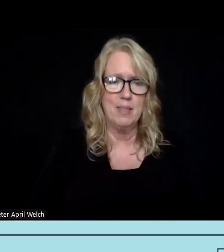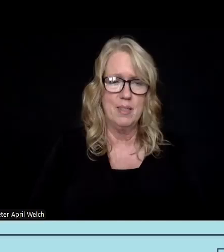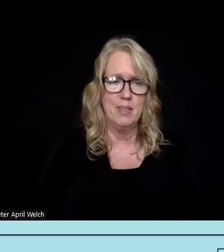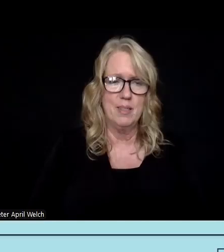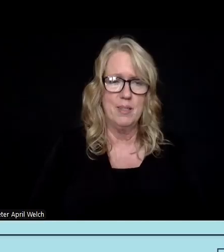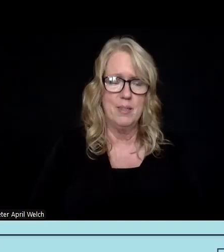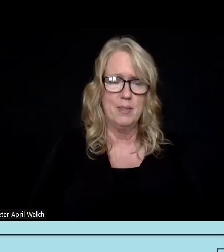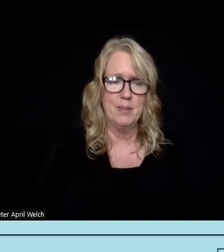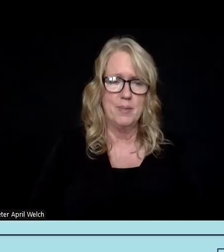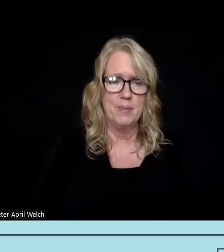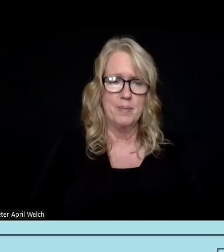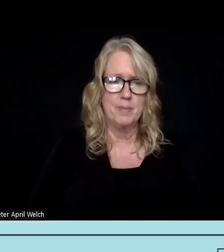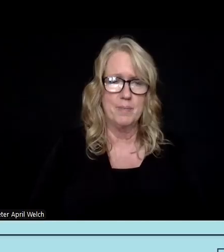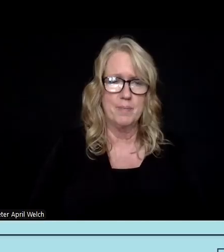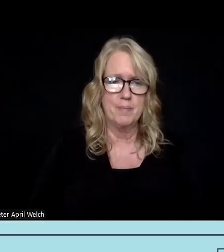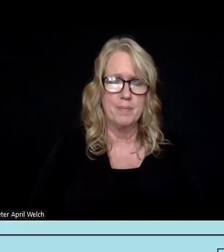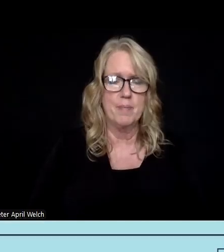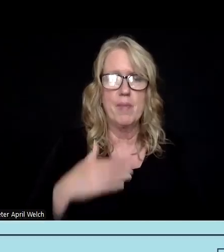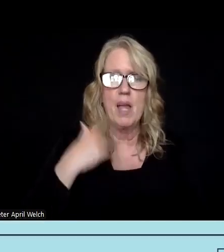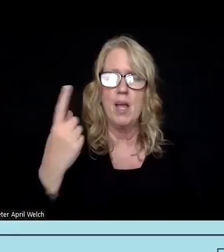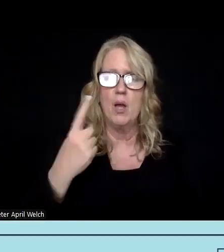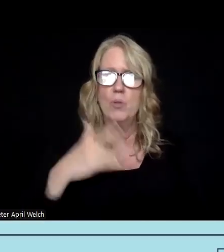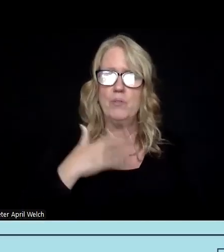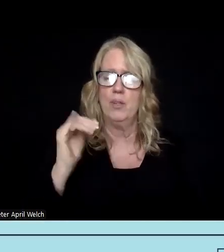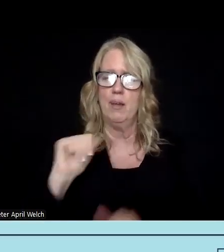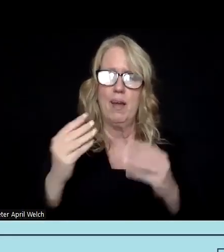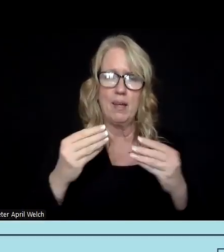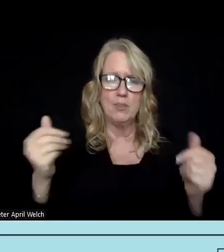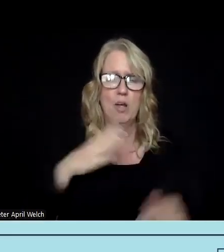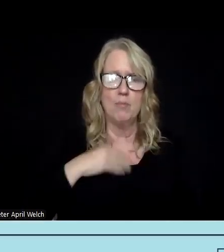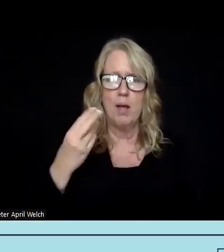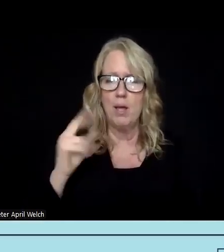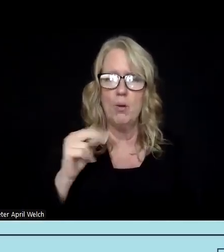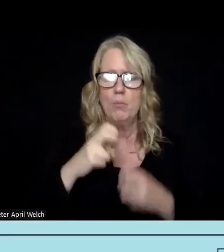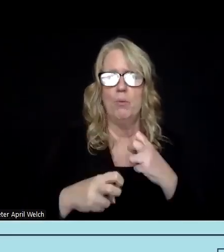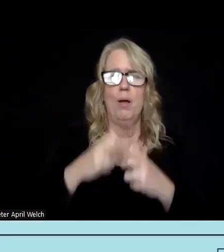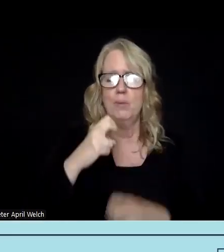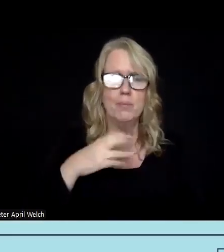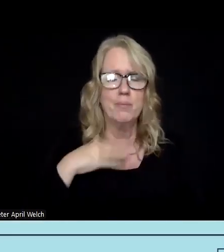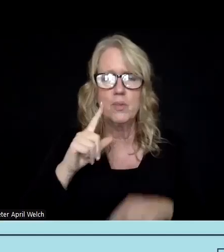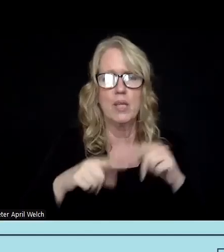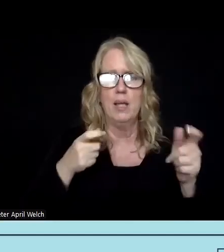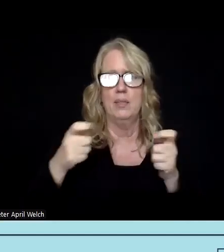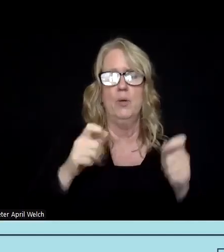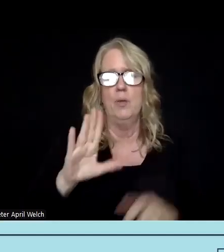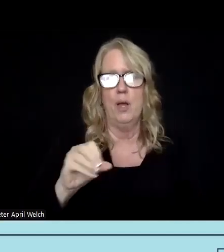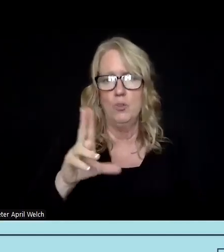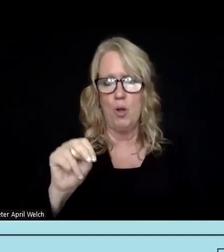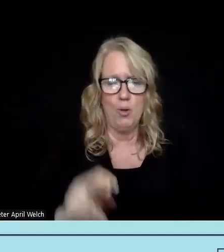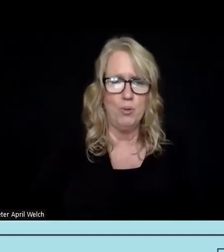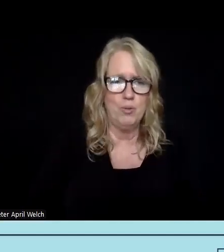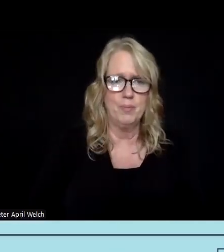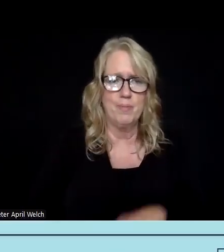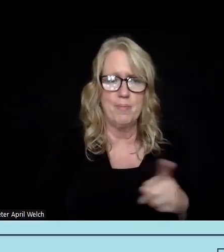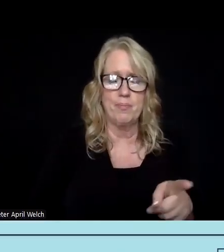I always feel like I can solve my own problems, but eventually, you just can't deal with it on your own. I guess it's a part of the